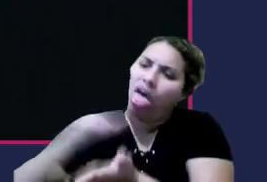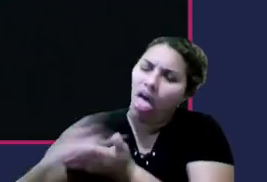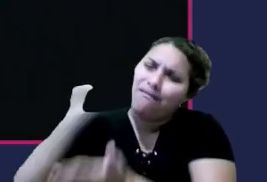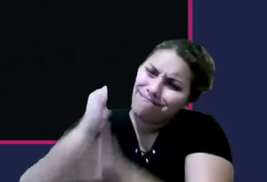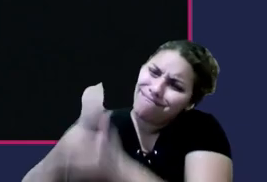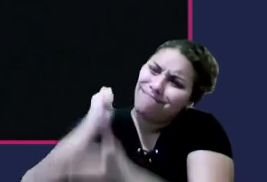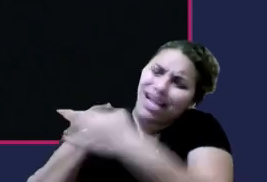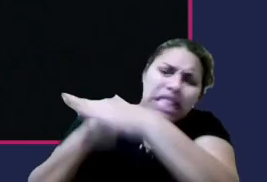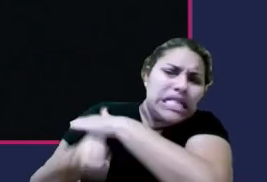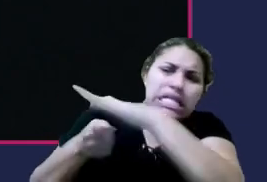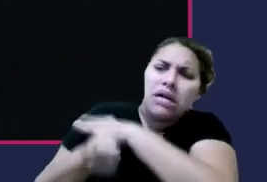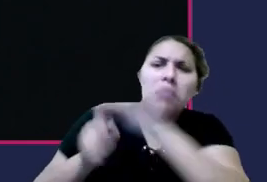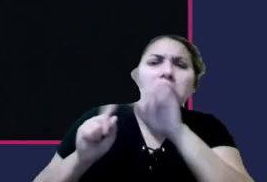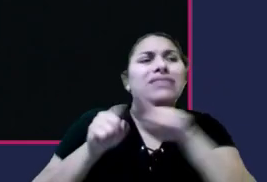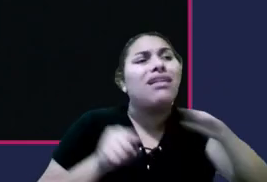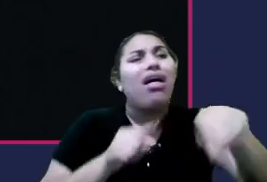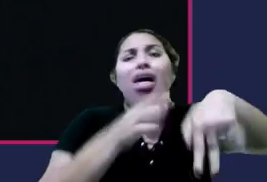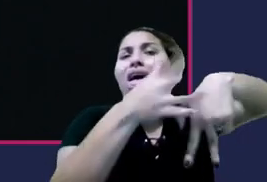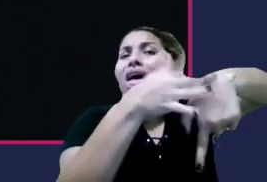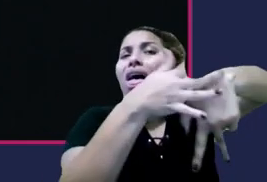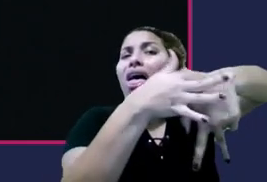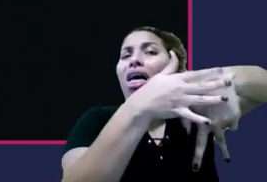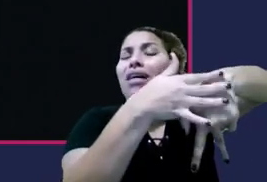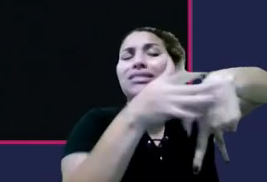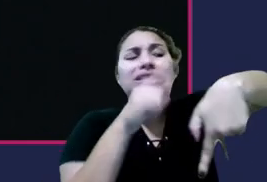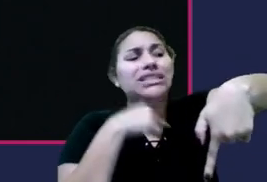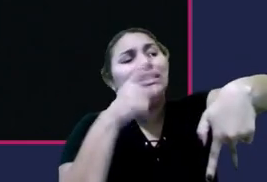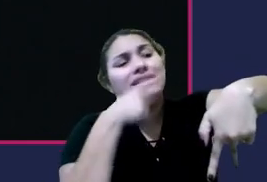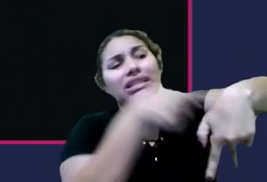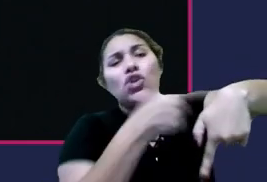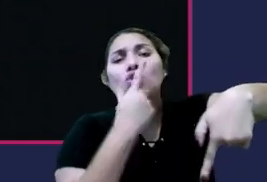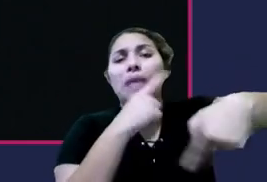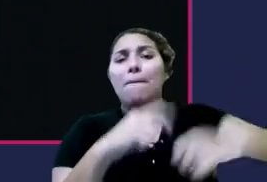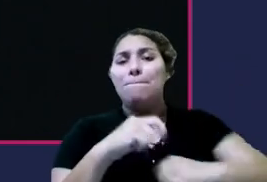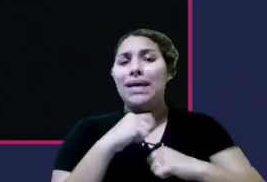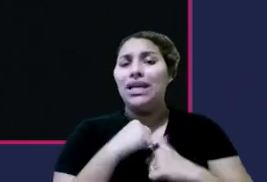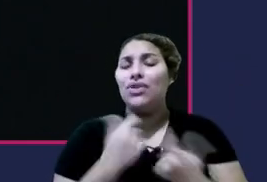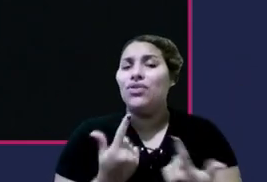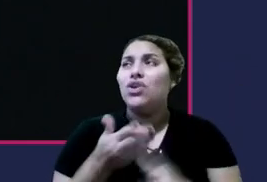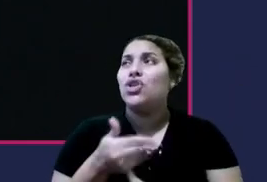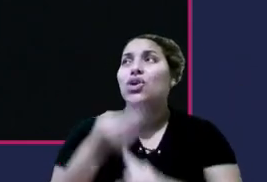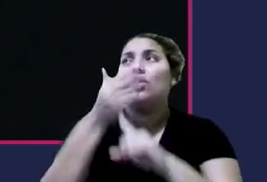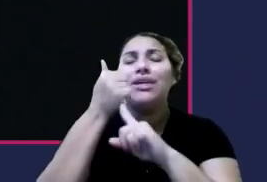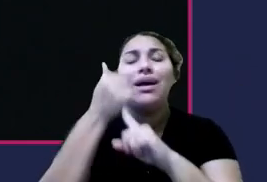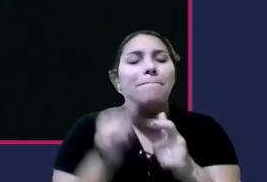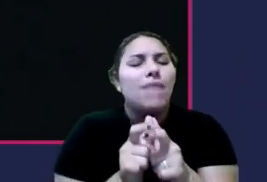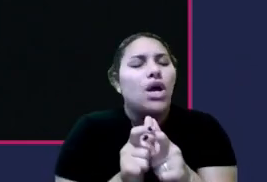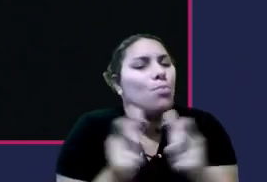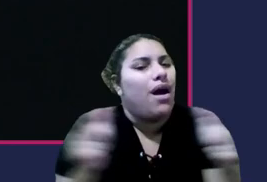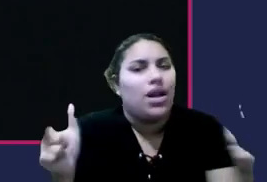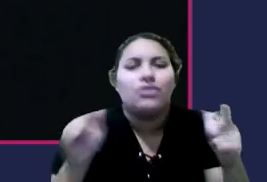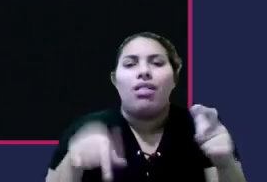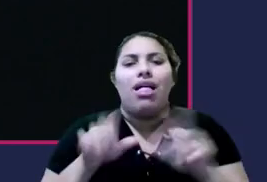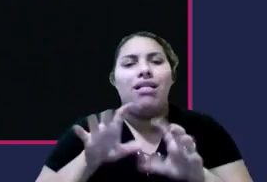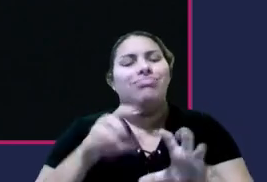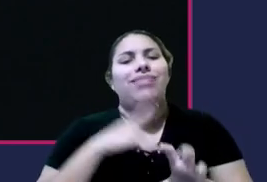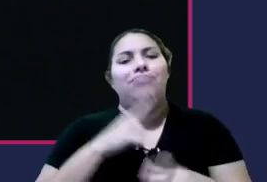other end cannot benefit from this technology, that in Brazil, unfortunately, part of the patient